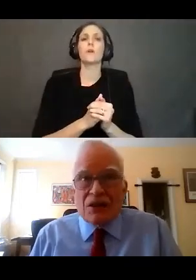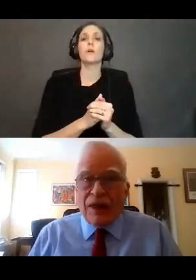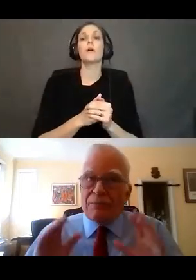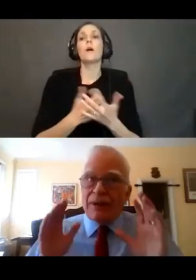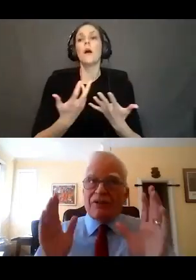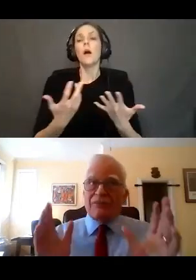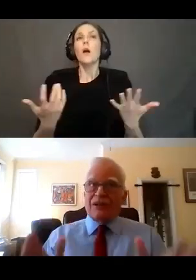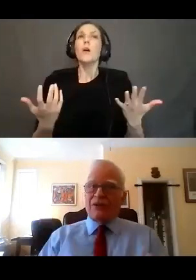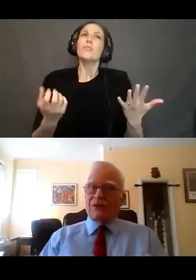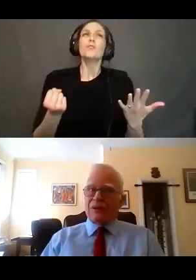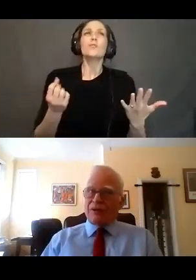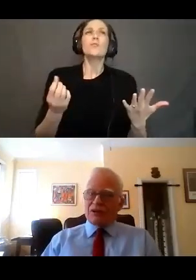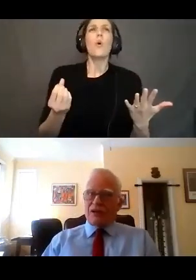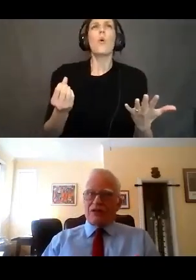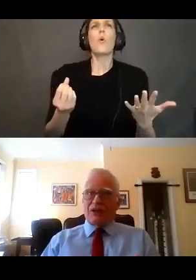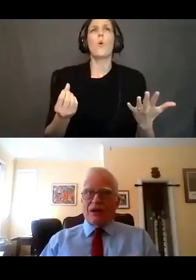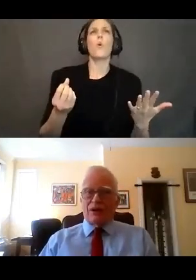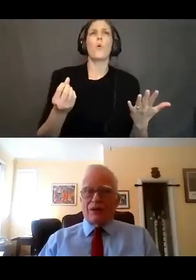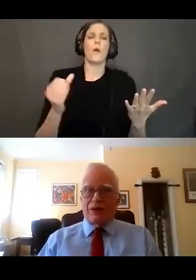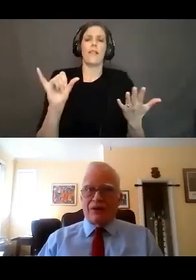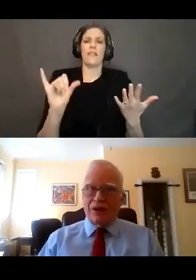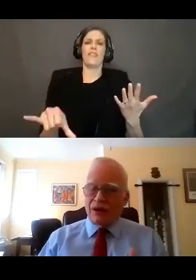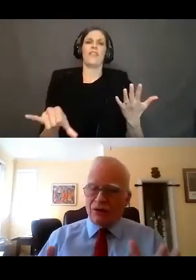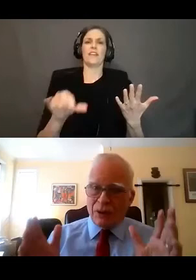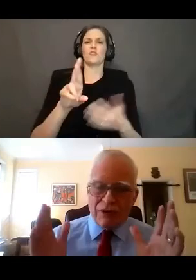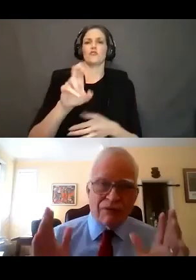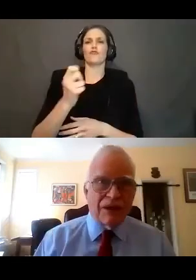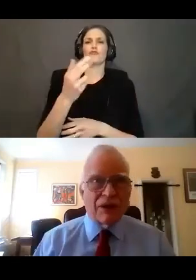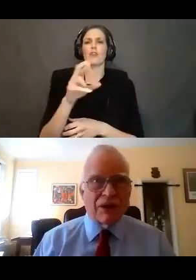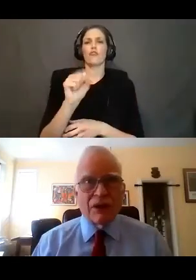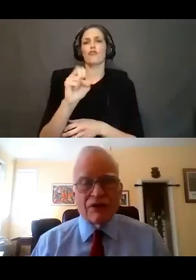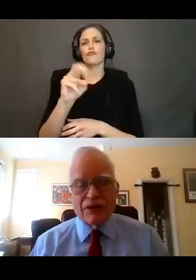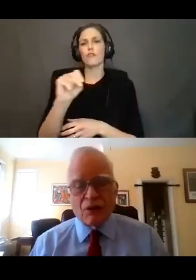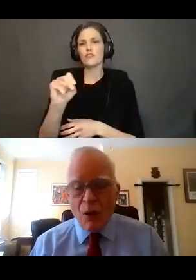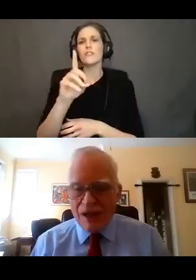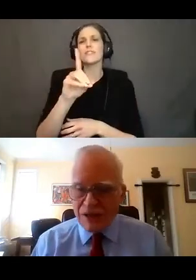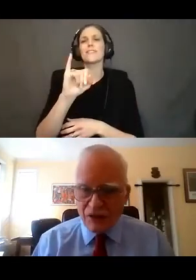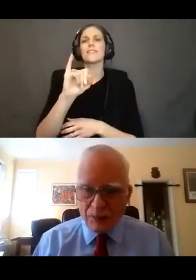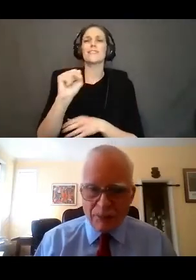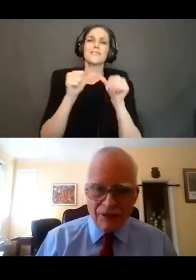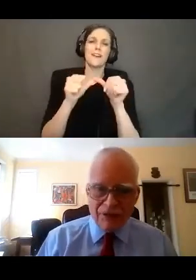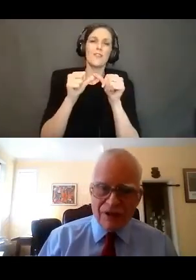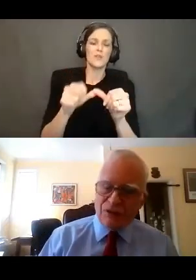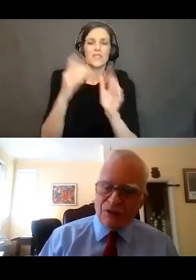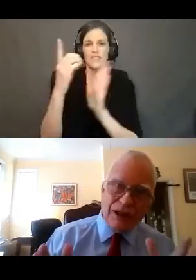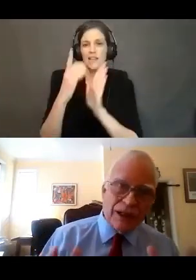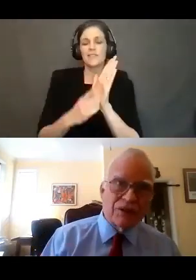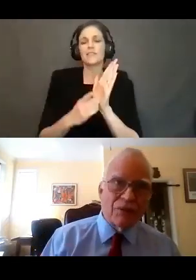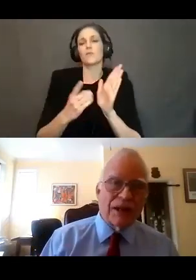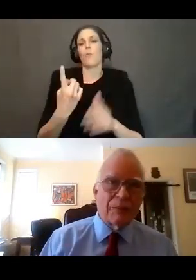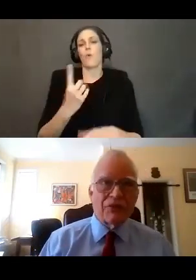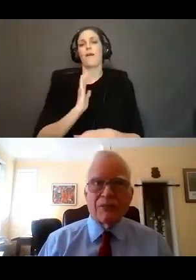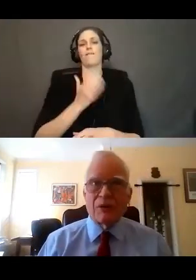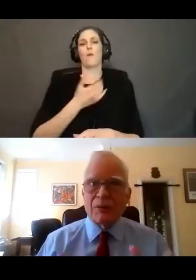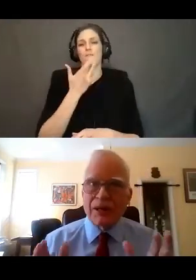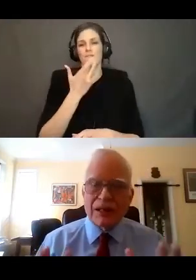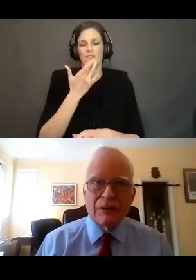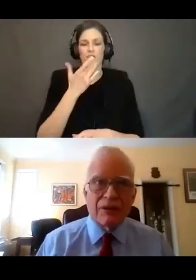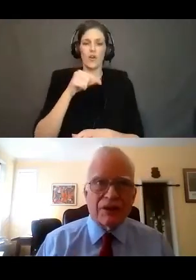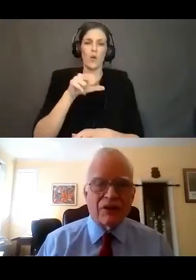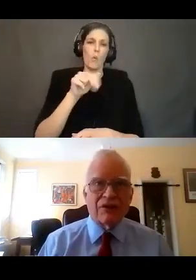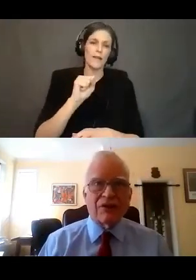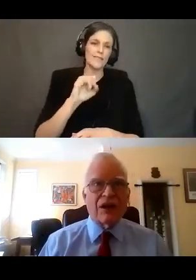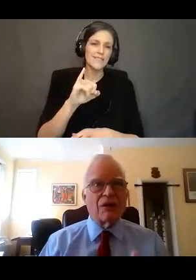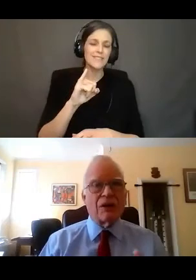Nevertheless, and so that makes it, that's called a regression discontinuity design. It's one of our favorite quasi-experimental designs. If we can't do random assignment, we like